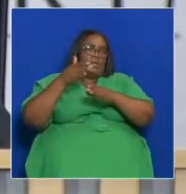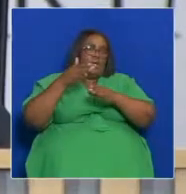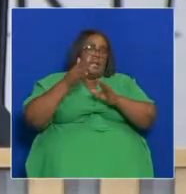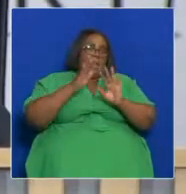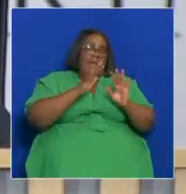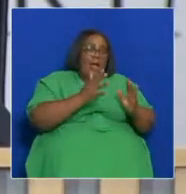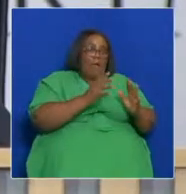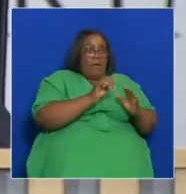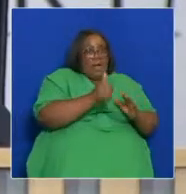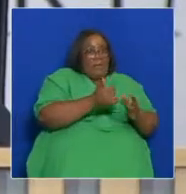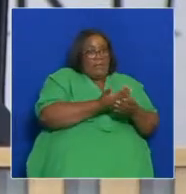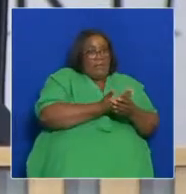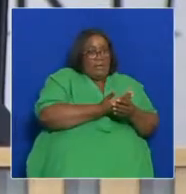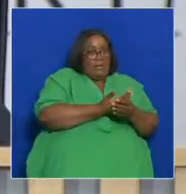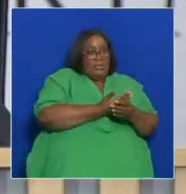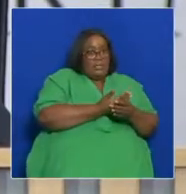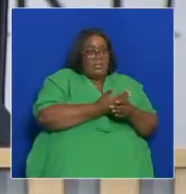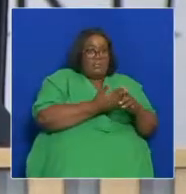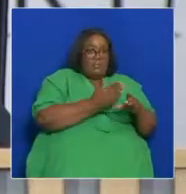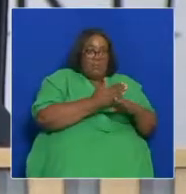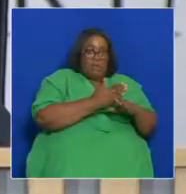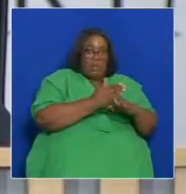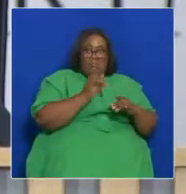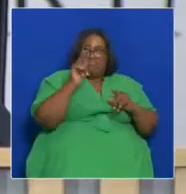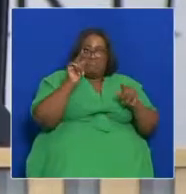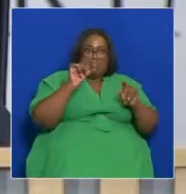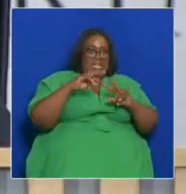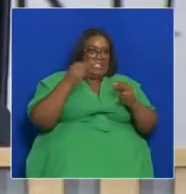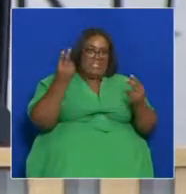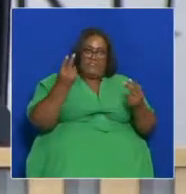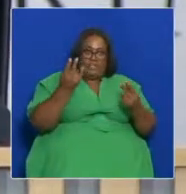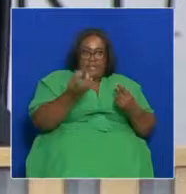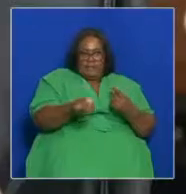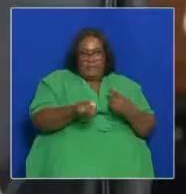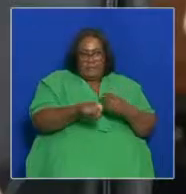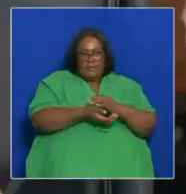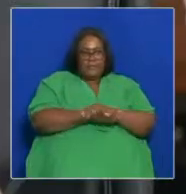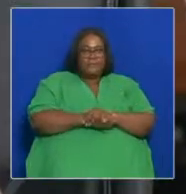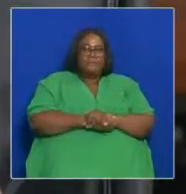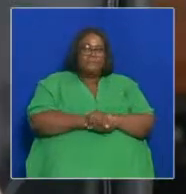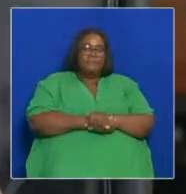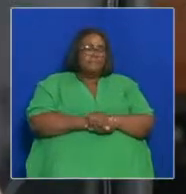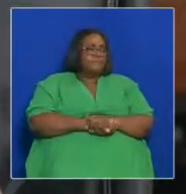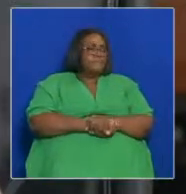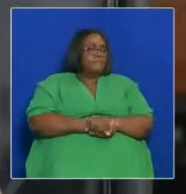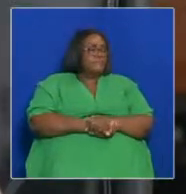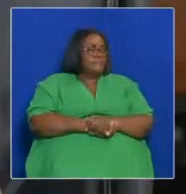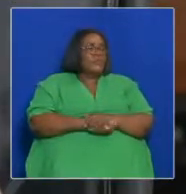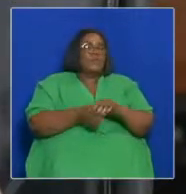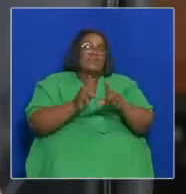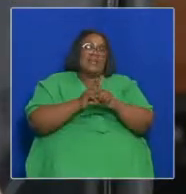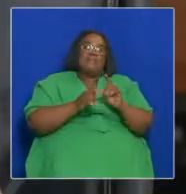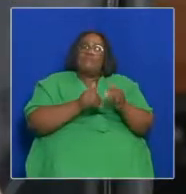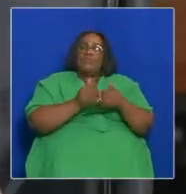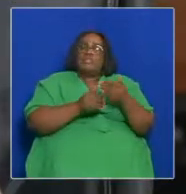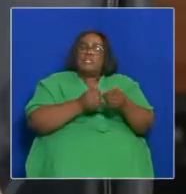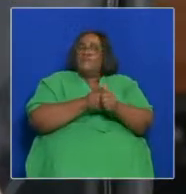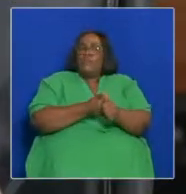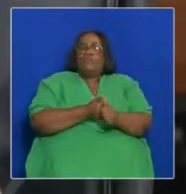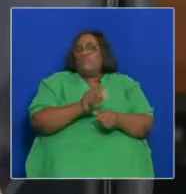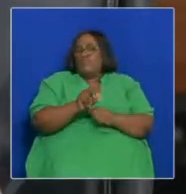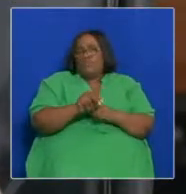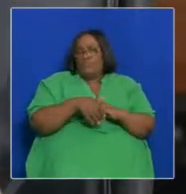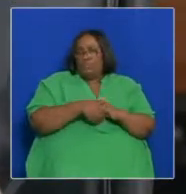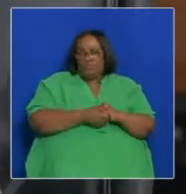matters. Thank you. Thanks, Ms. Bond. And just one more question on this. At a stage where